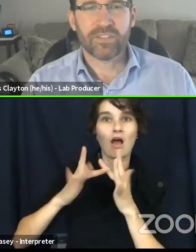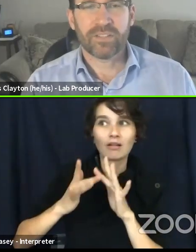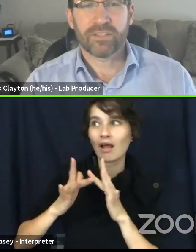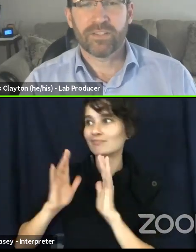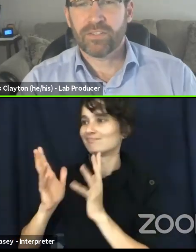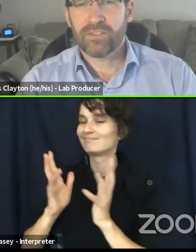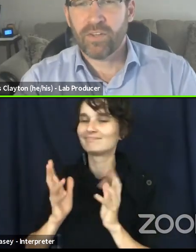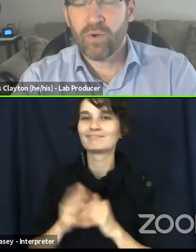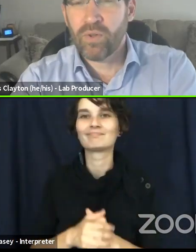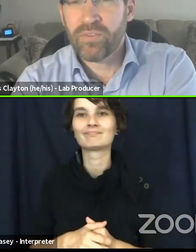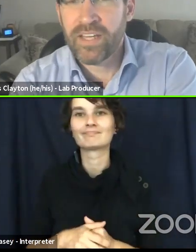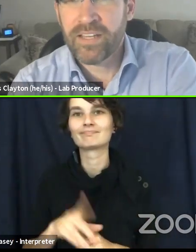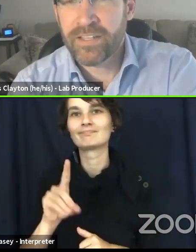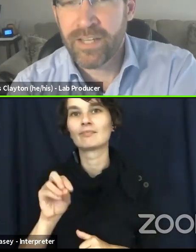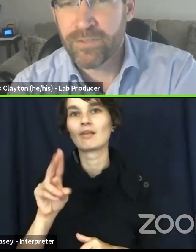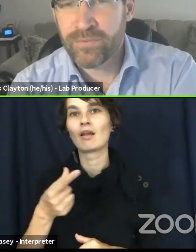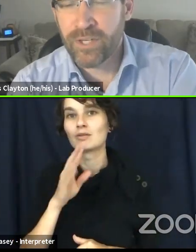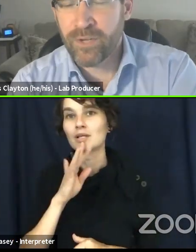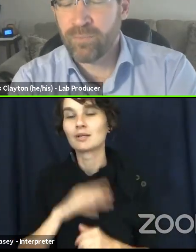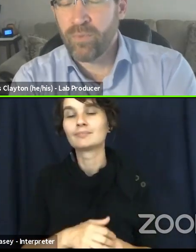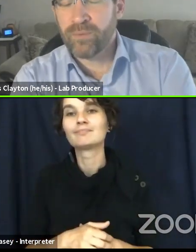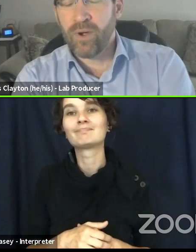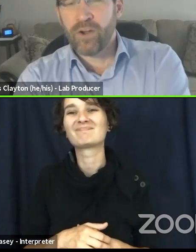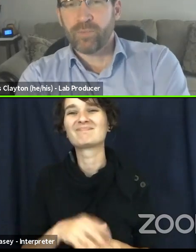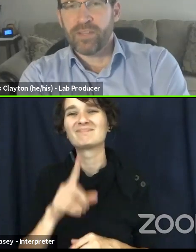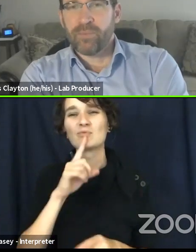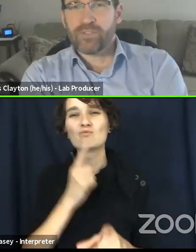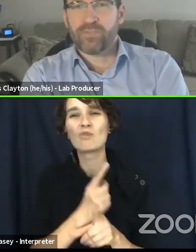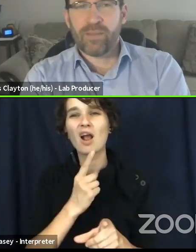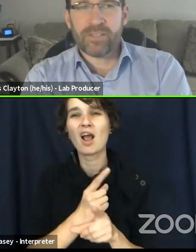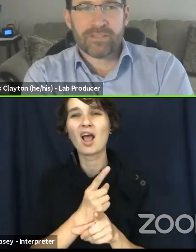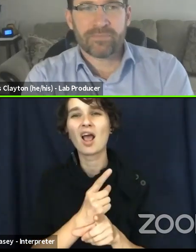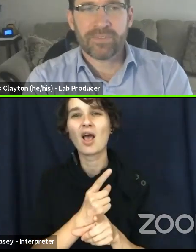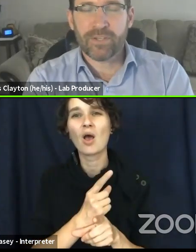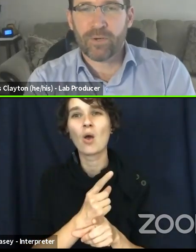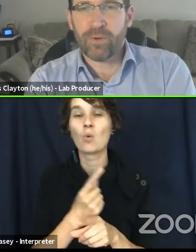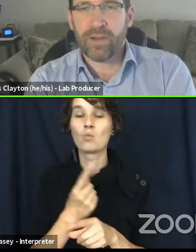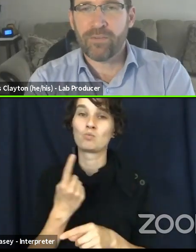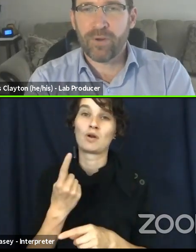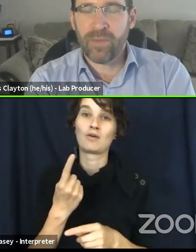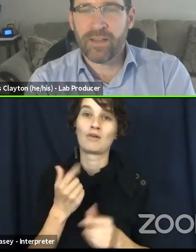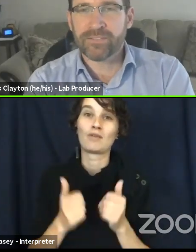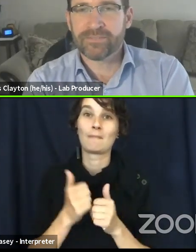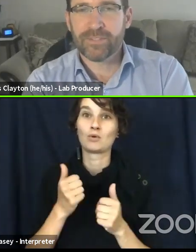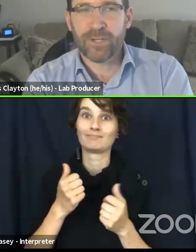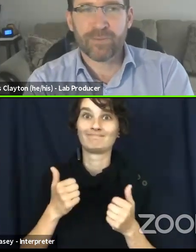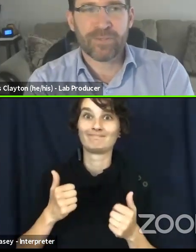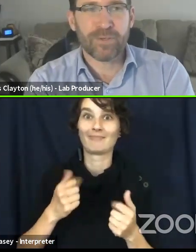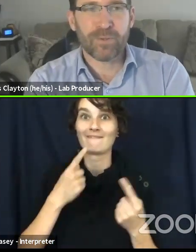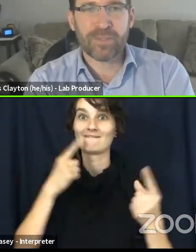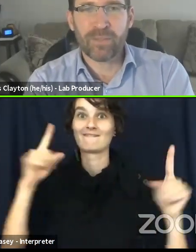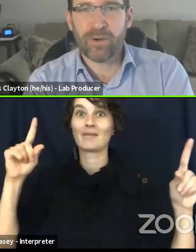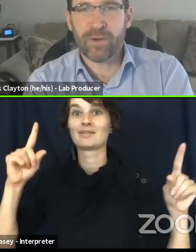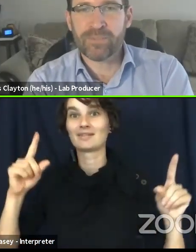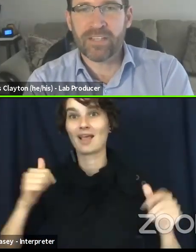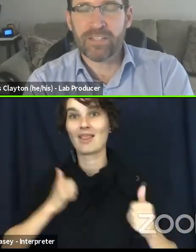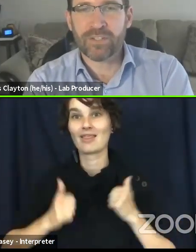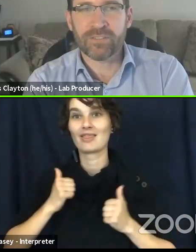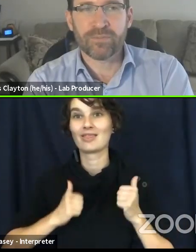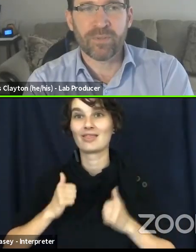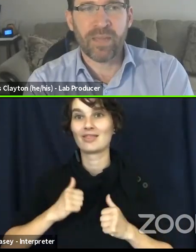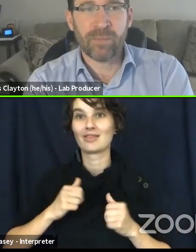Yeah, it's the whole thing of, you know, what arguably the most famous theater quote ever about, you know, theater holding the mirror